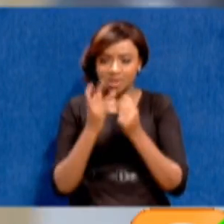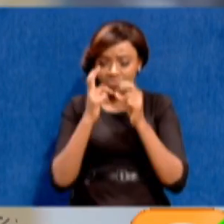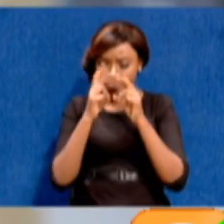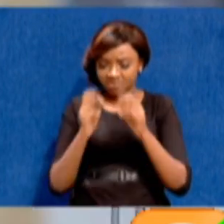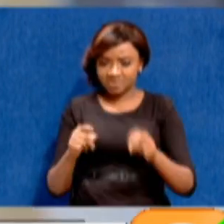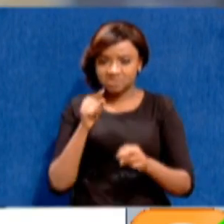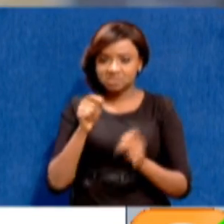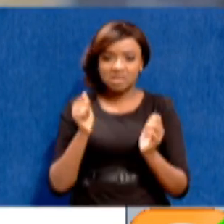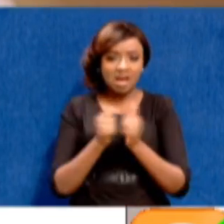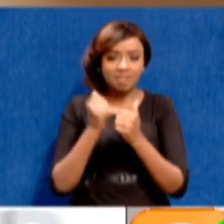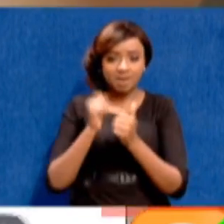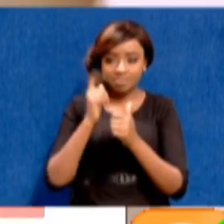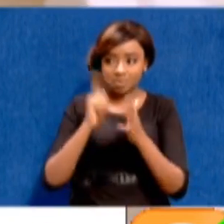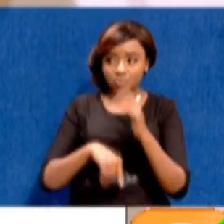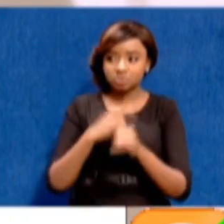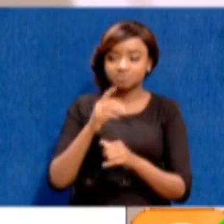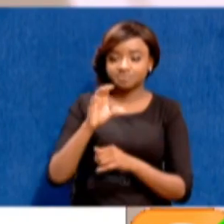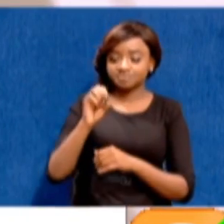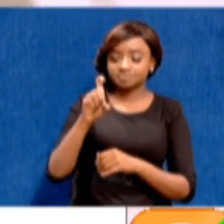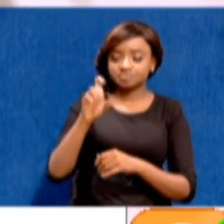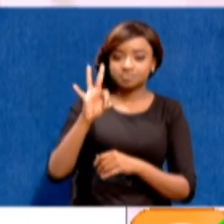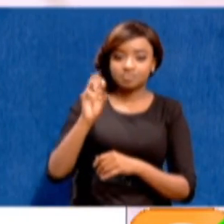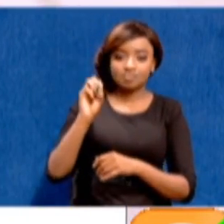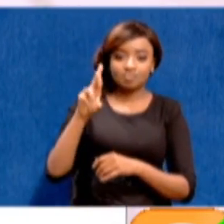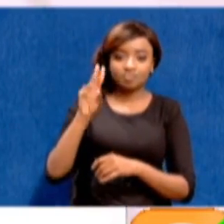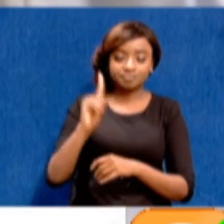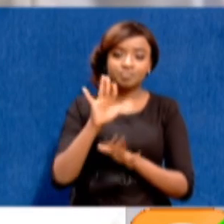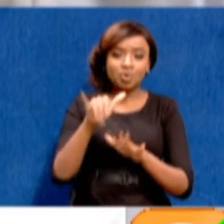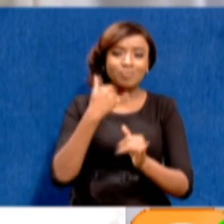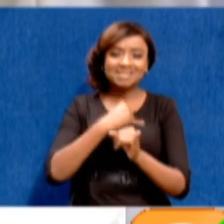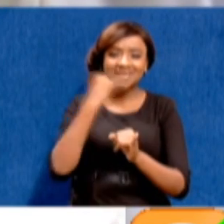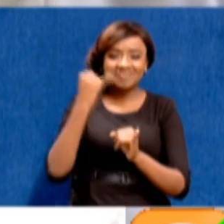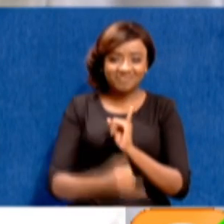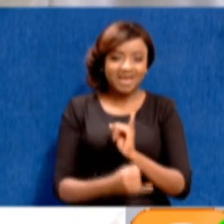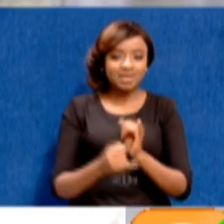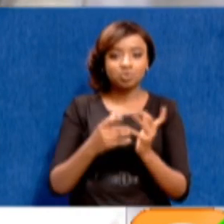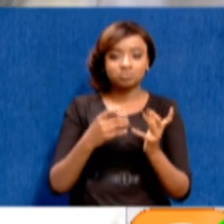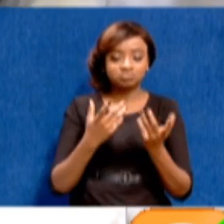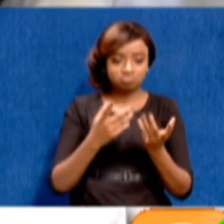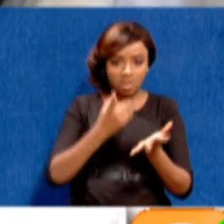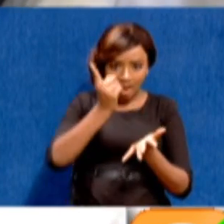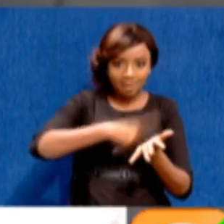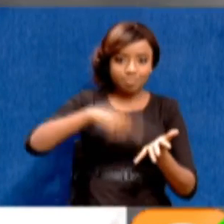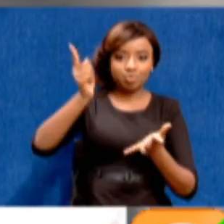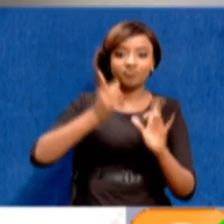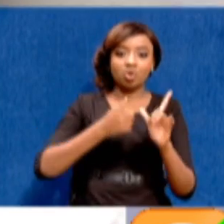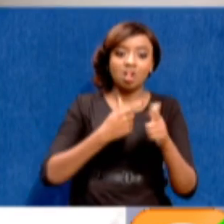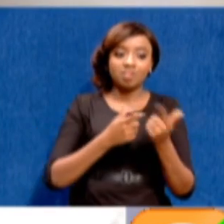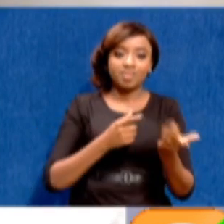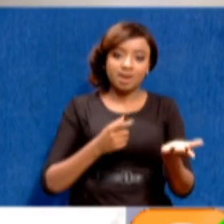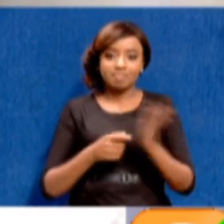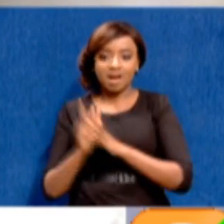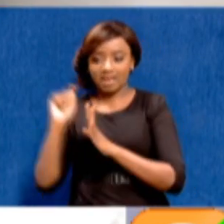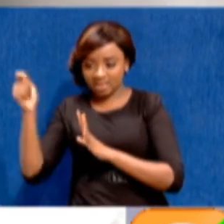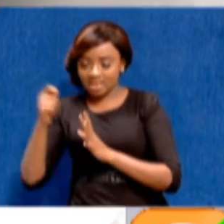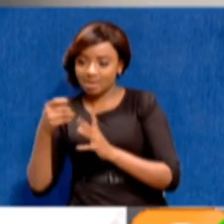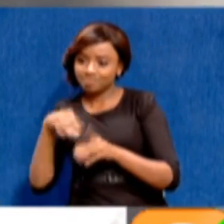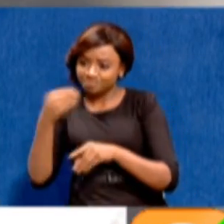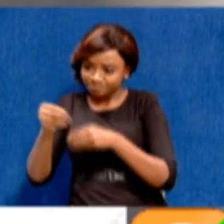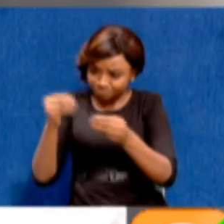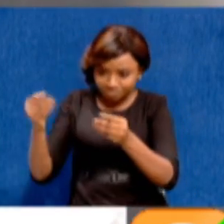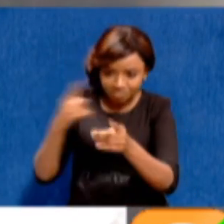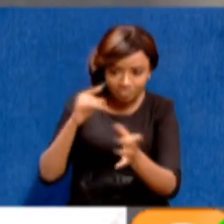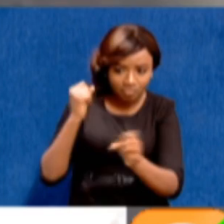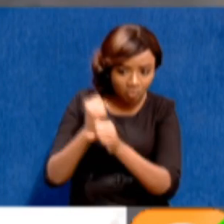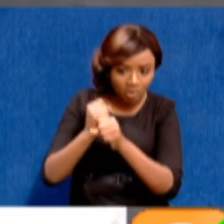Oxford University has been awaiting final clearance to begin clinical trials in Kenya. And this latest news means the country has to